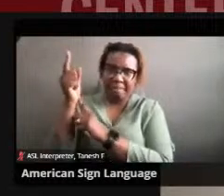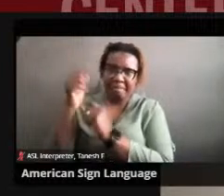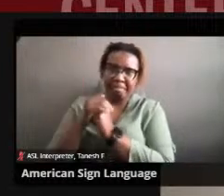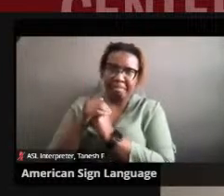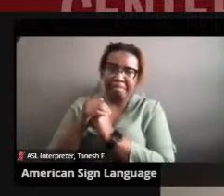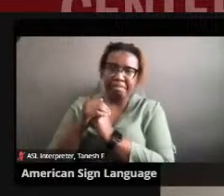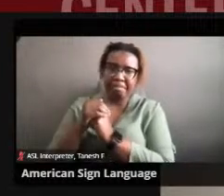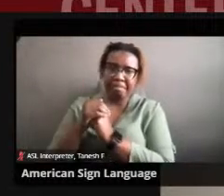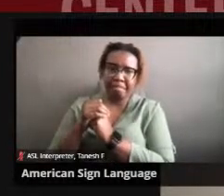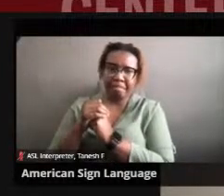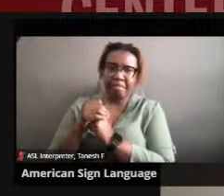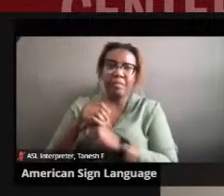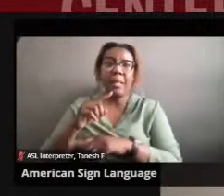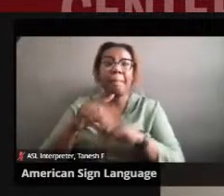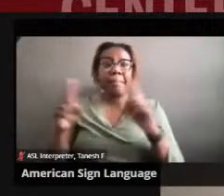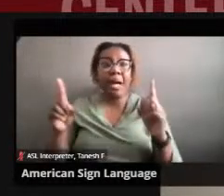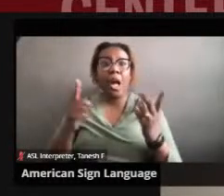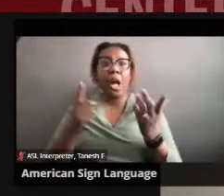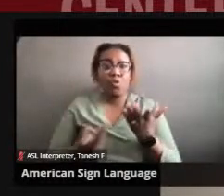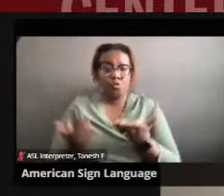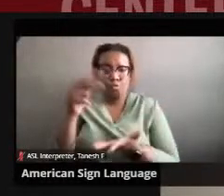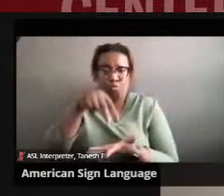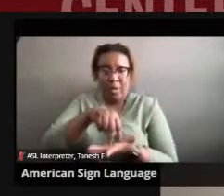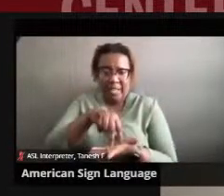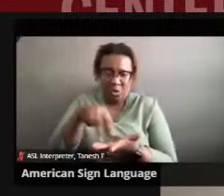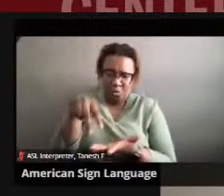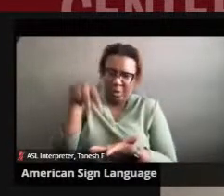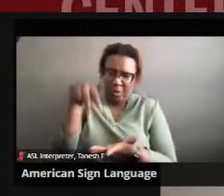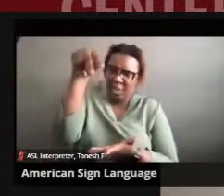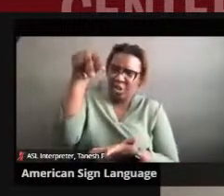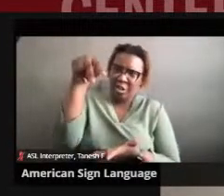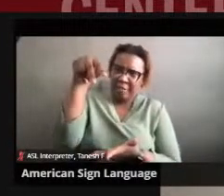But what does the resurrection give us?